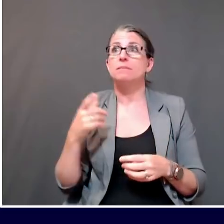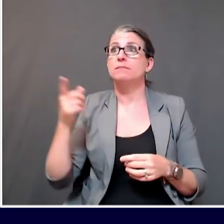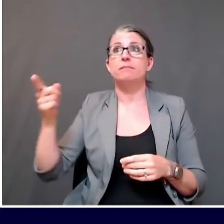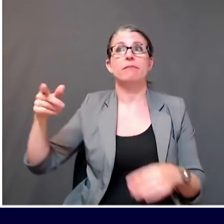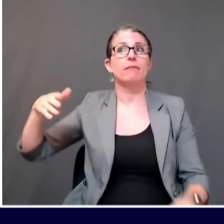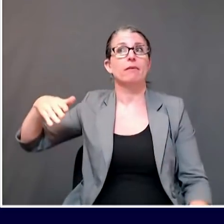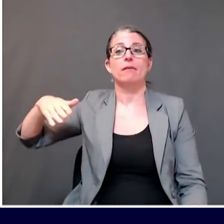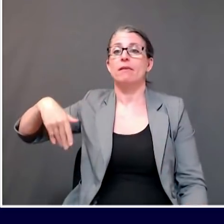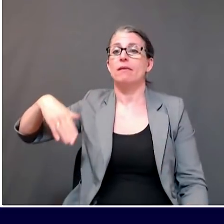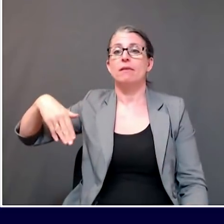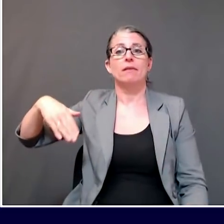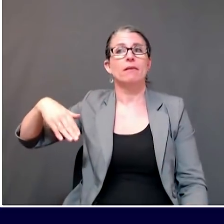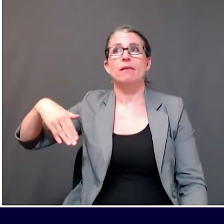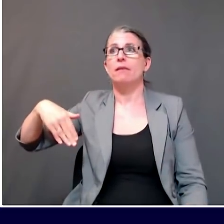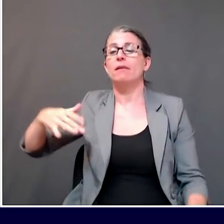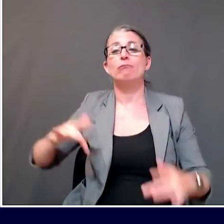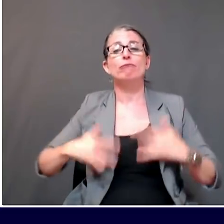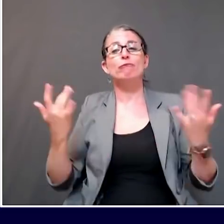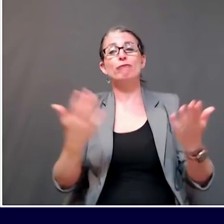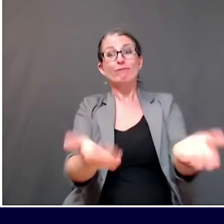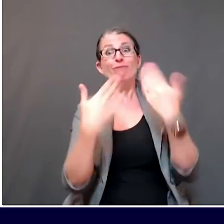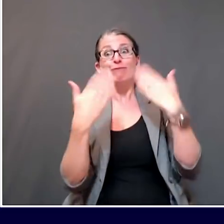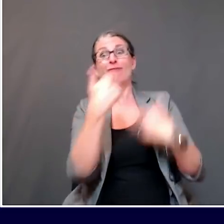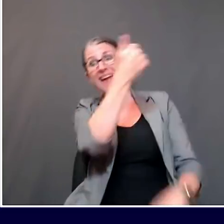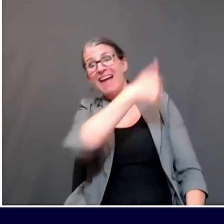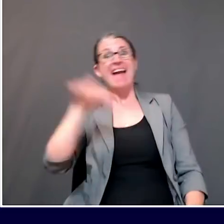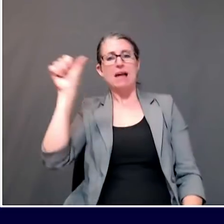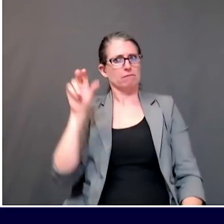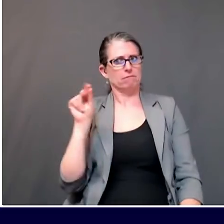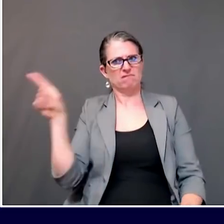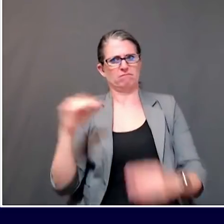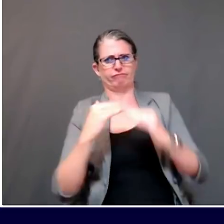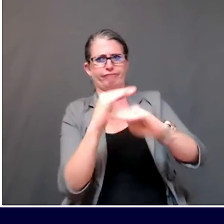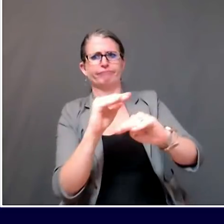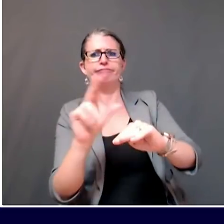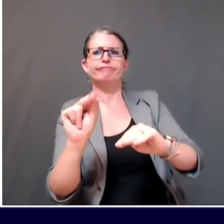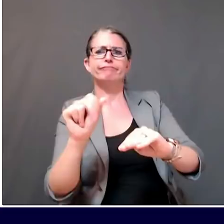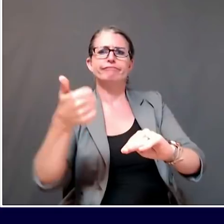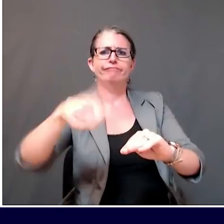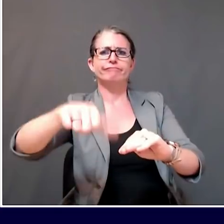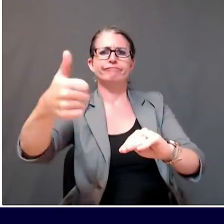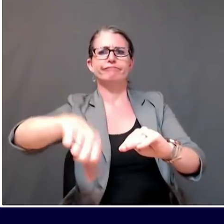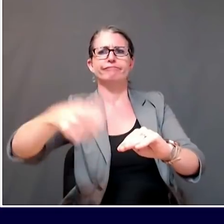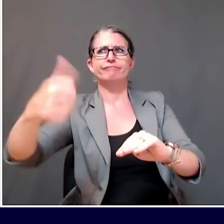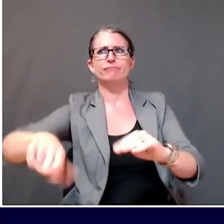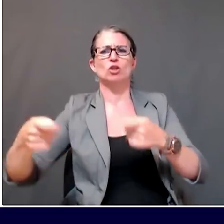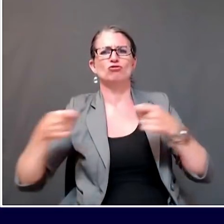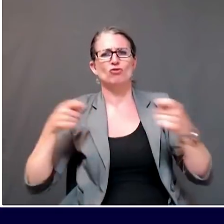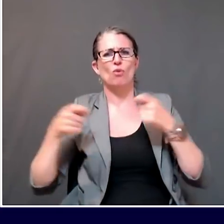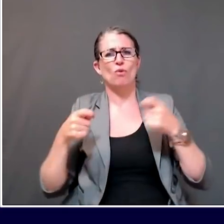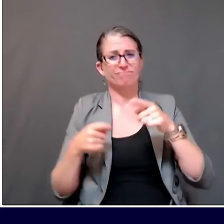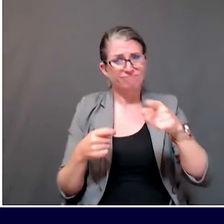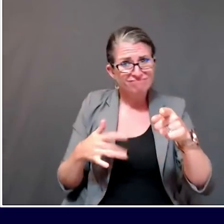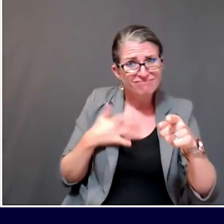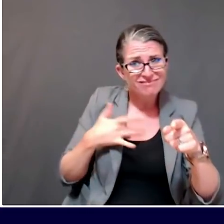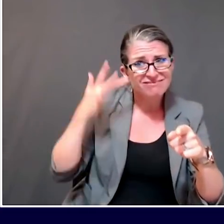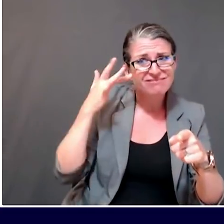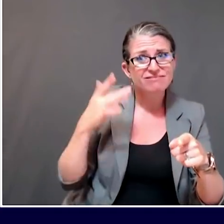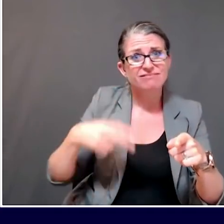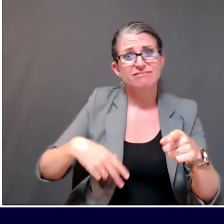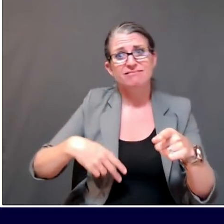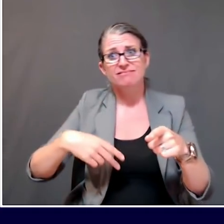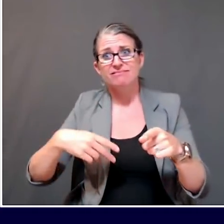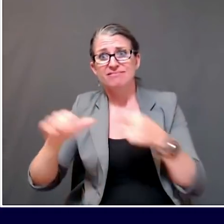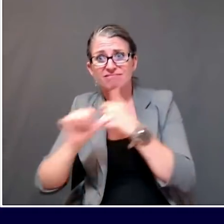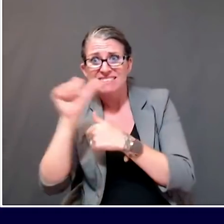last month, and they're still not bringing in everyone who falls under that order to do tests, and that has to do with having trouble